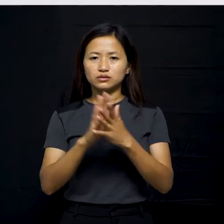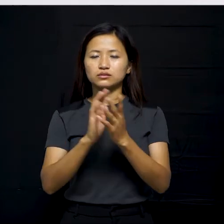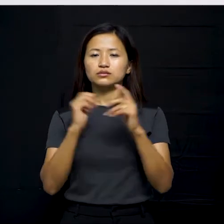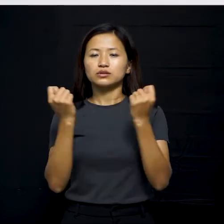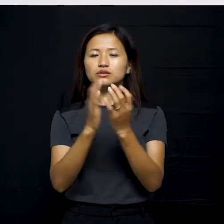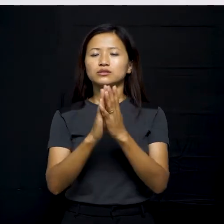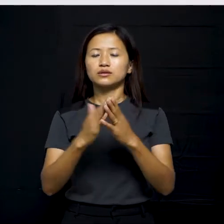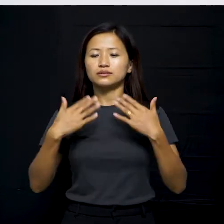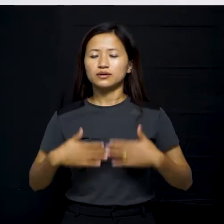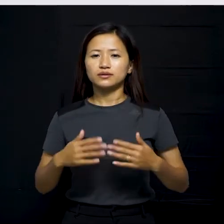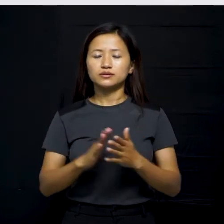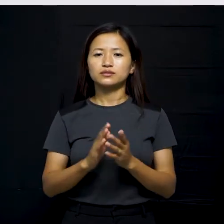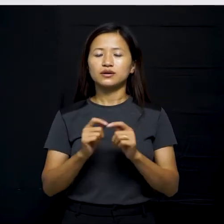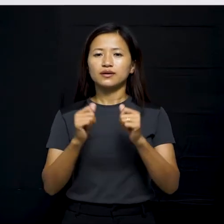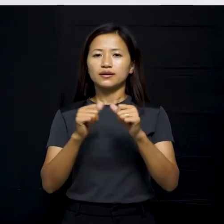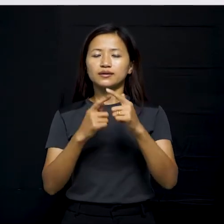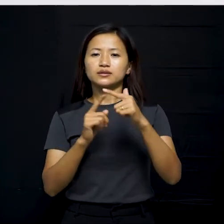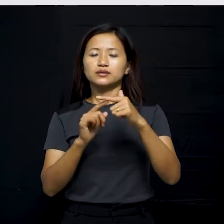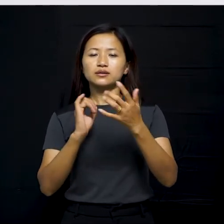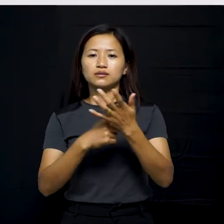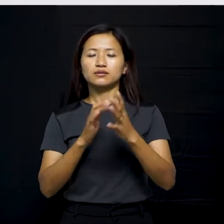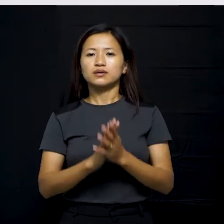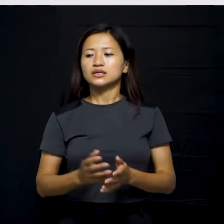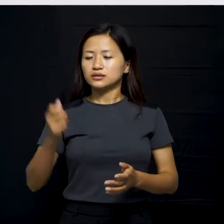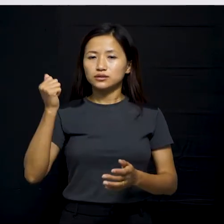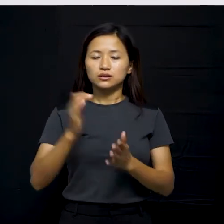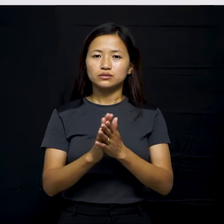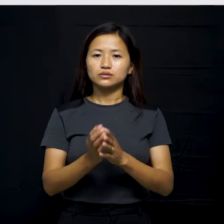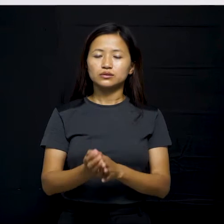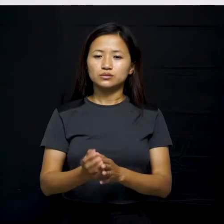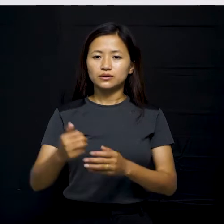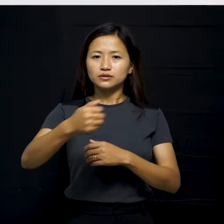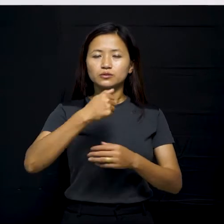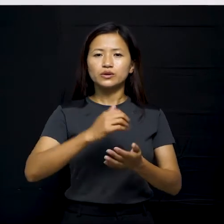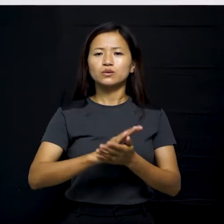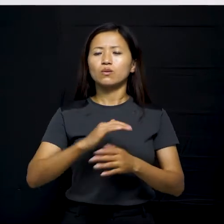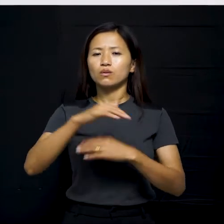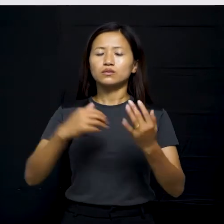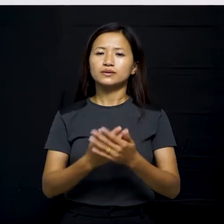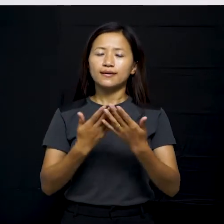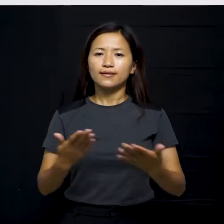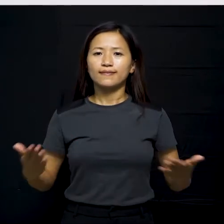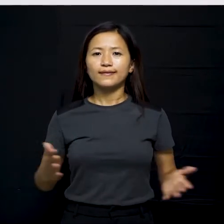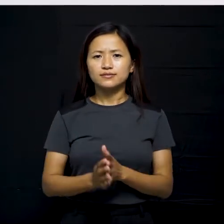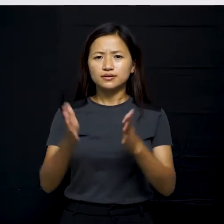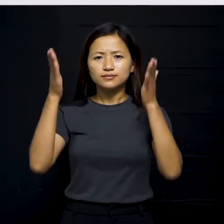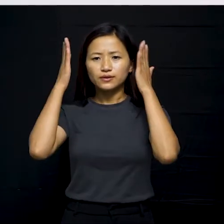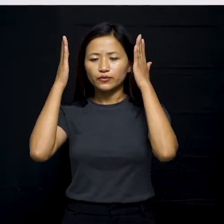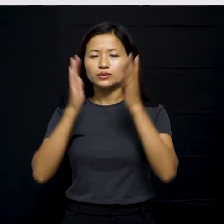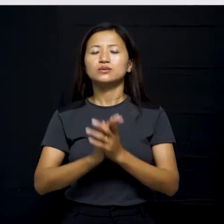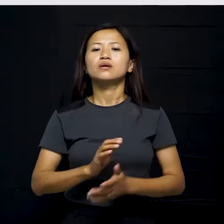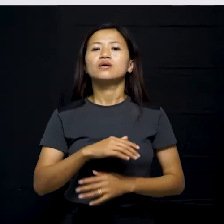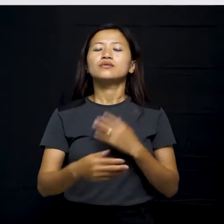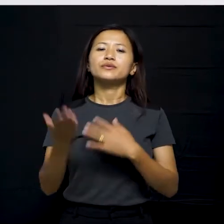from headgear till the shield to spears to all the ornaments, whatever I've explained to you in the